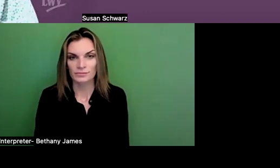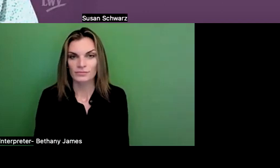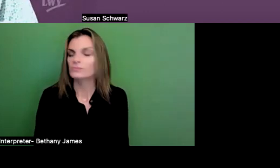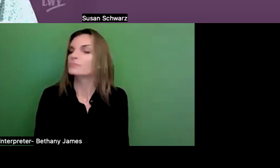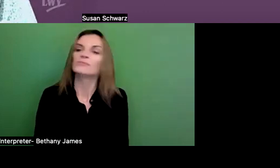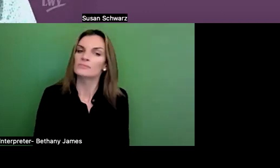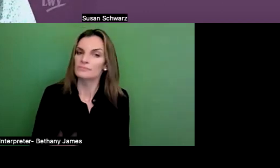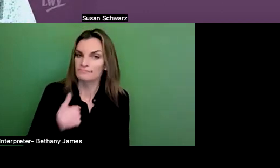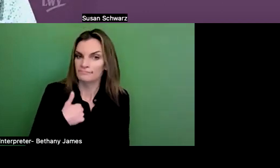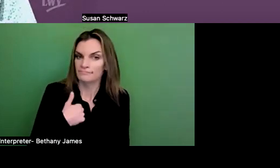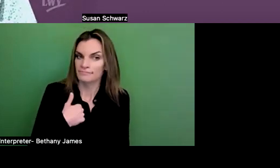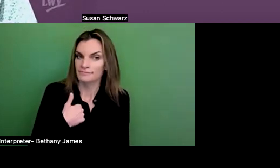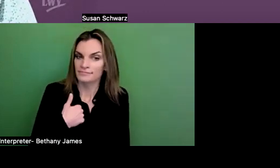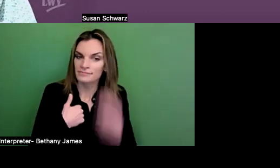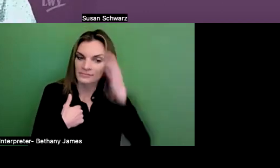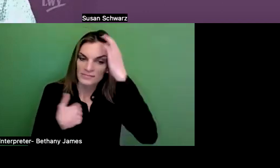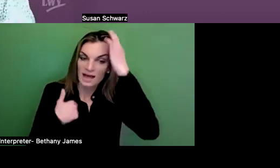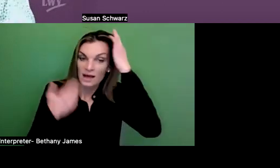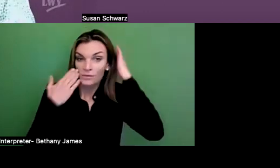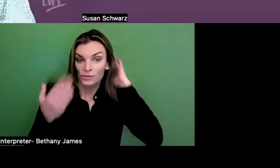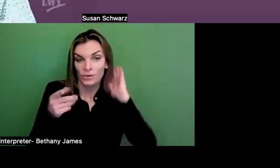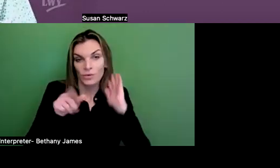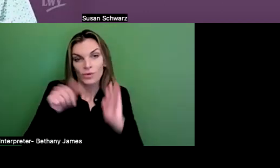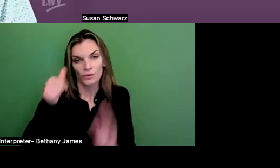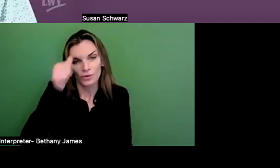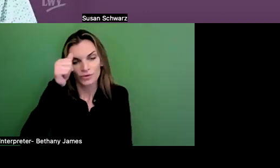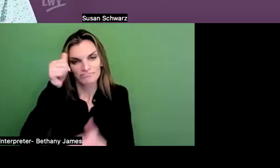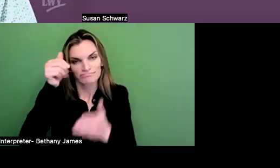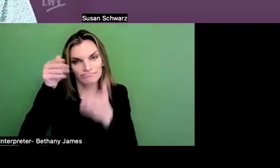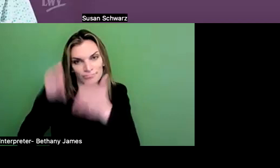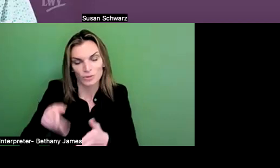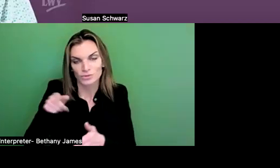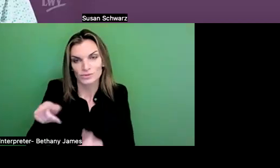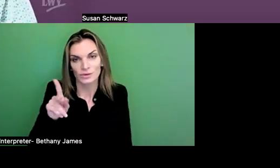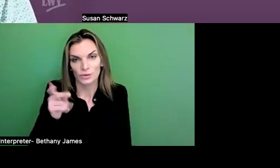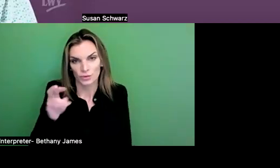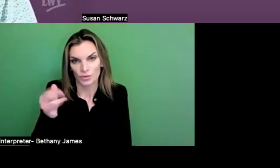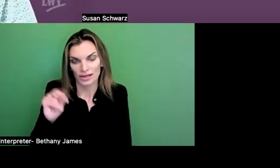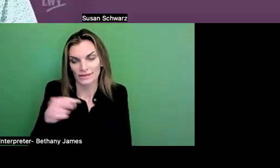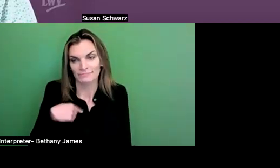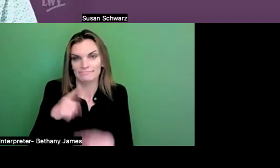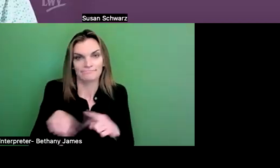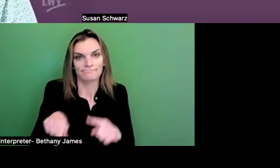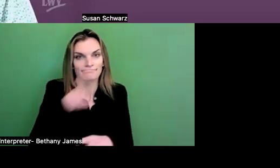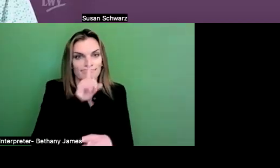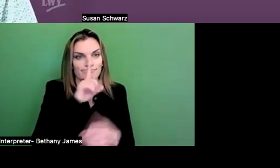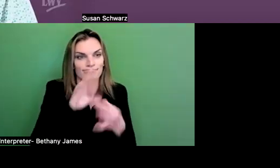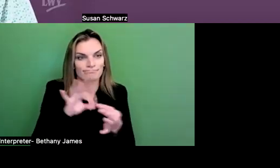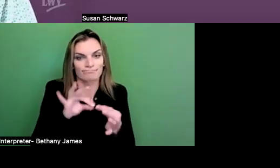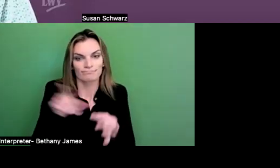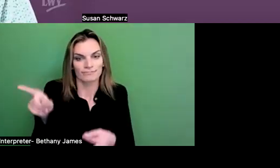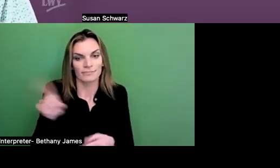Also, I don't know Mr. Curry and can't speak to him. Difference between Vinny and I